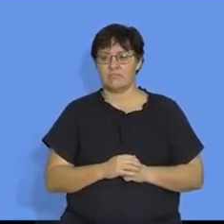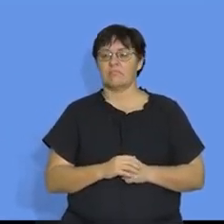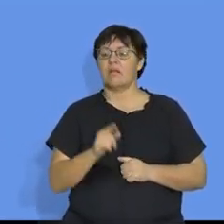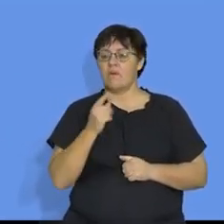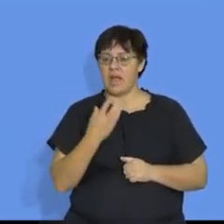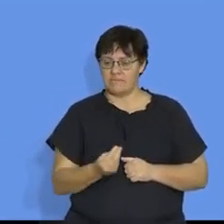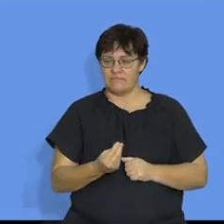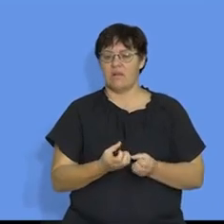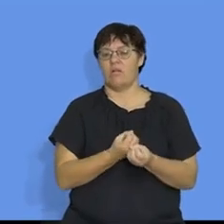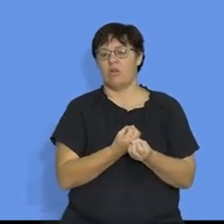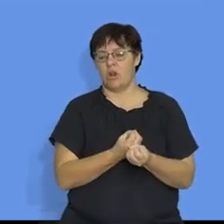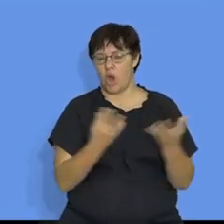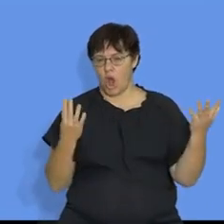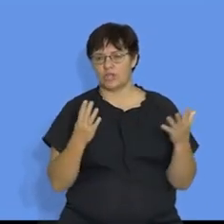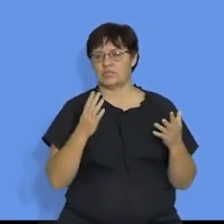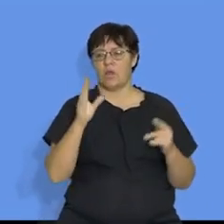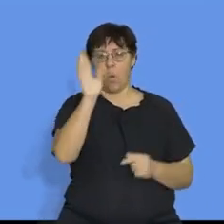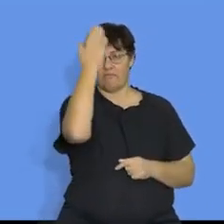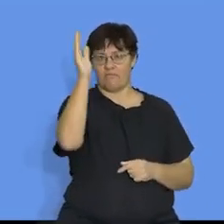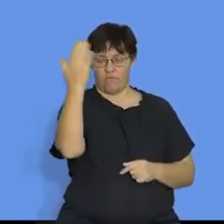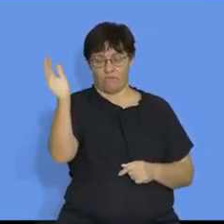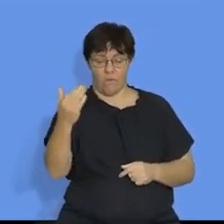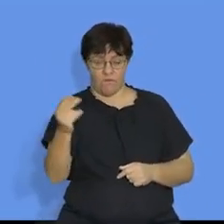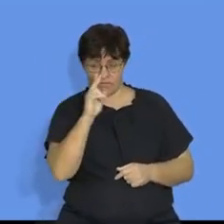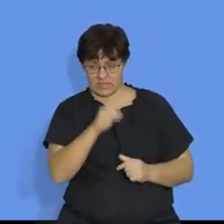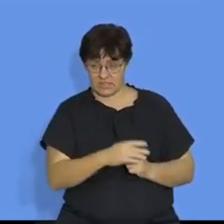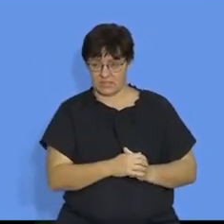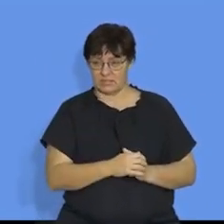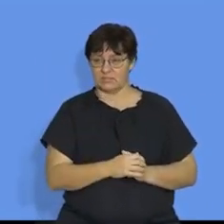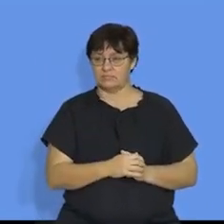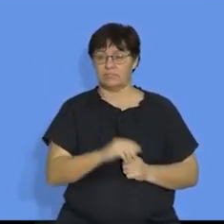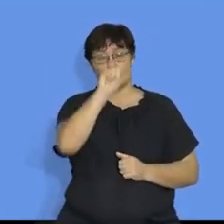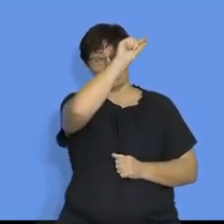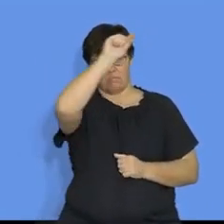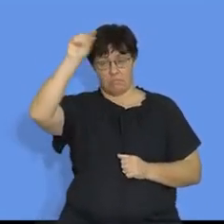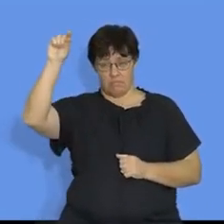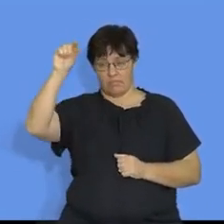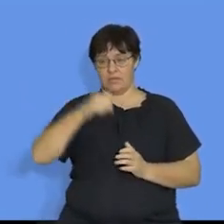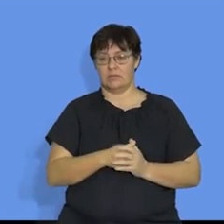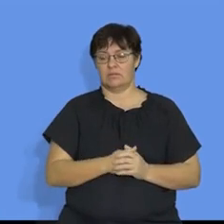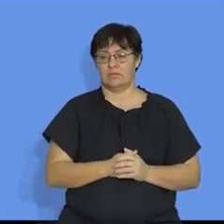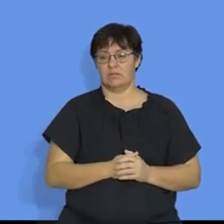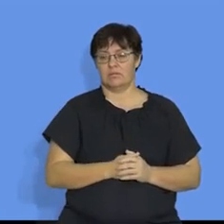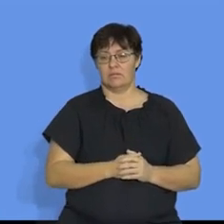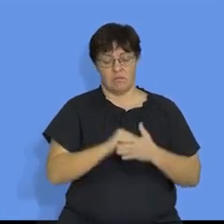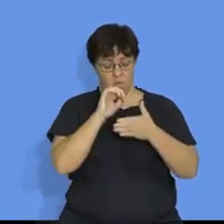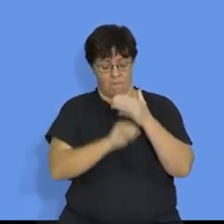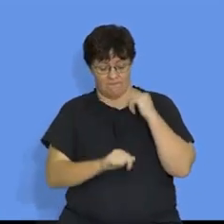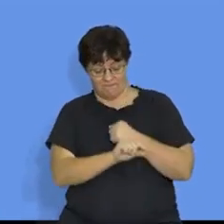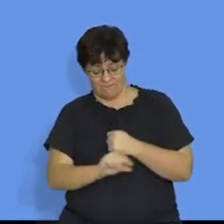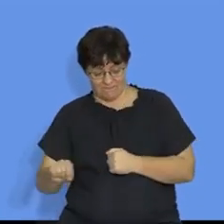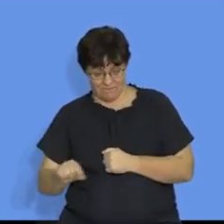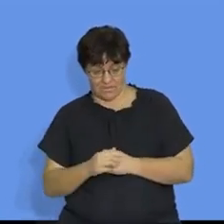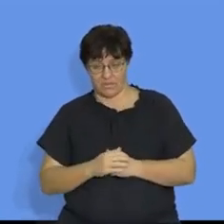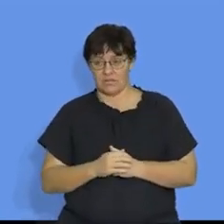are going to have a lot of cancellations. So if you're thinking about the top line subtracted by the bottom